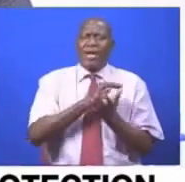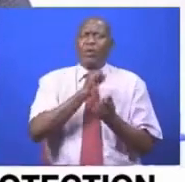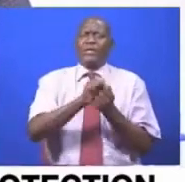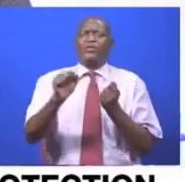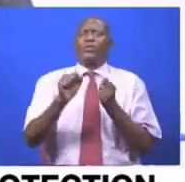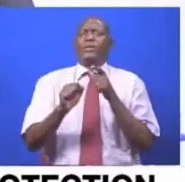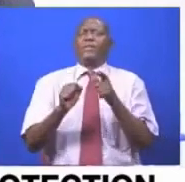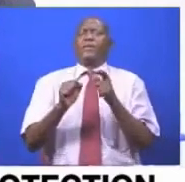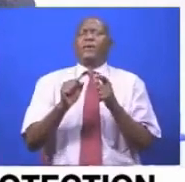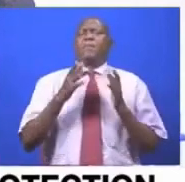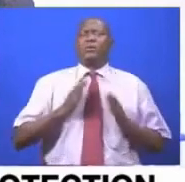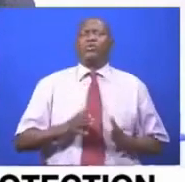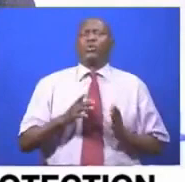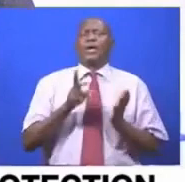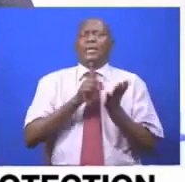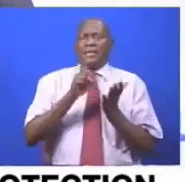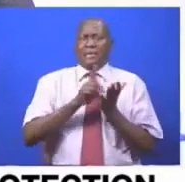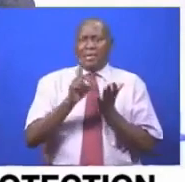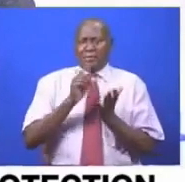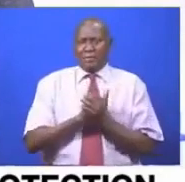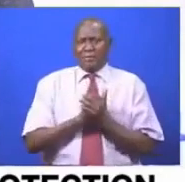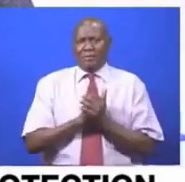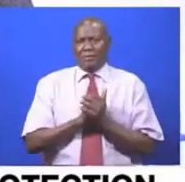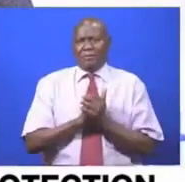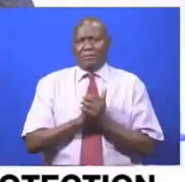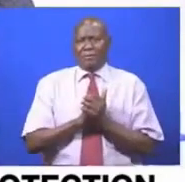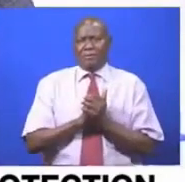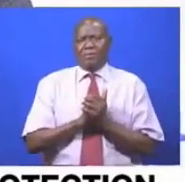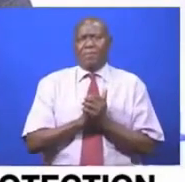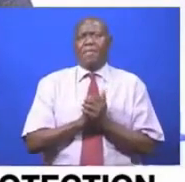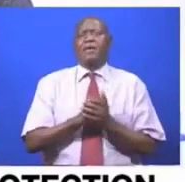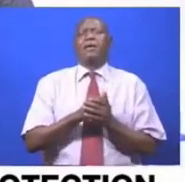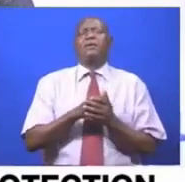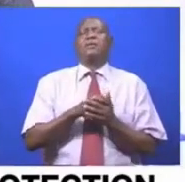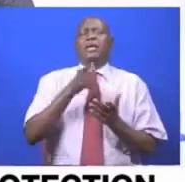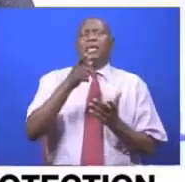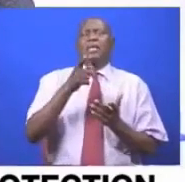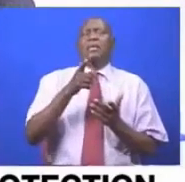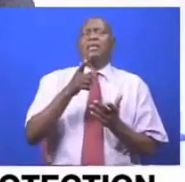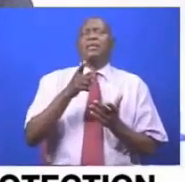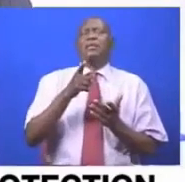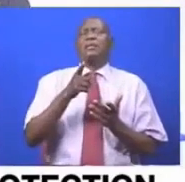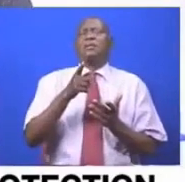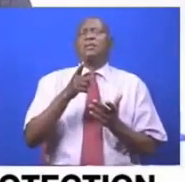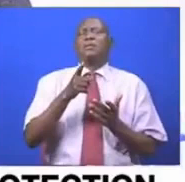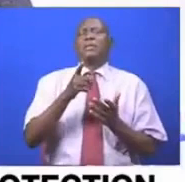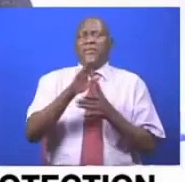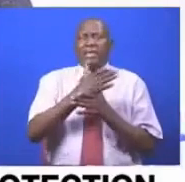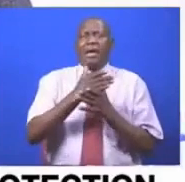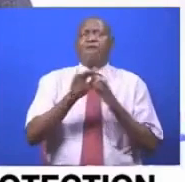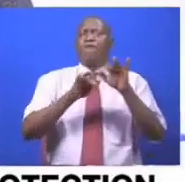personal data. Personal data belonging to Kenyans was shared to foreign